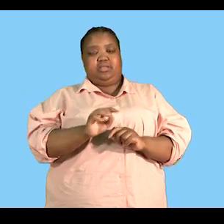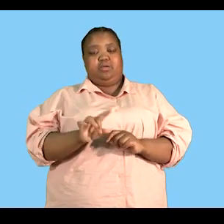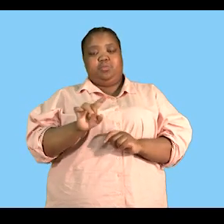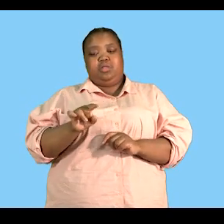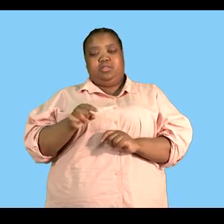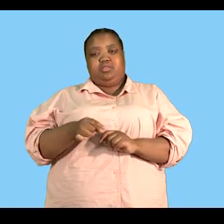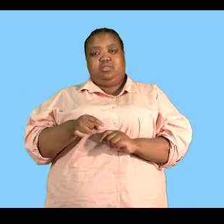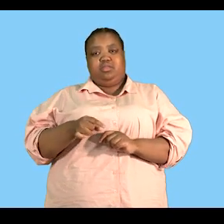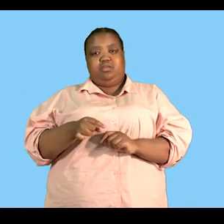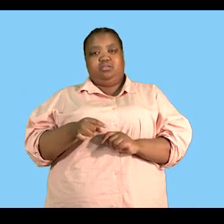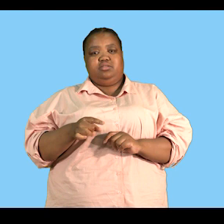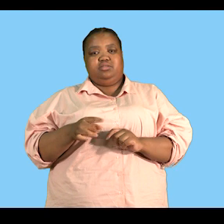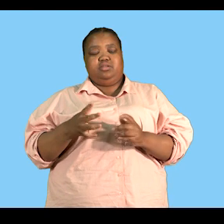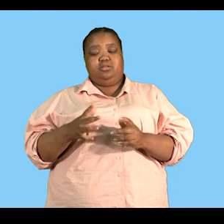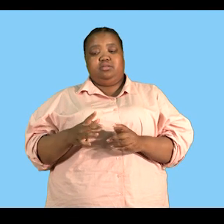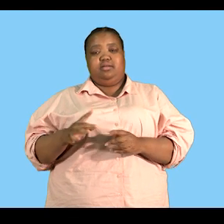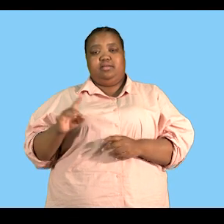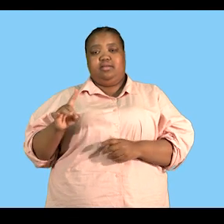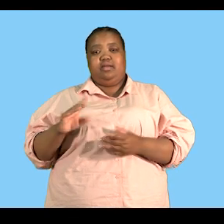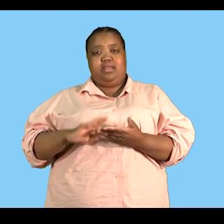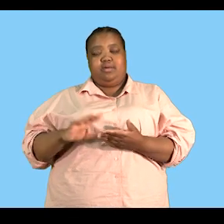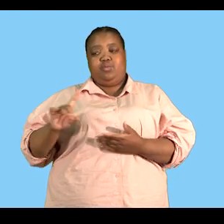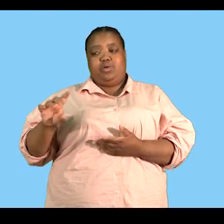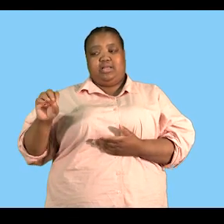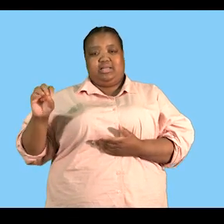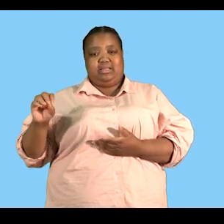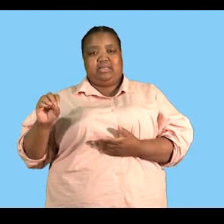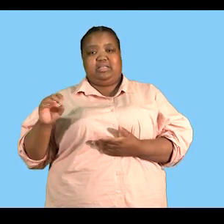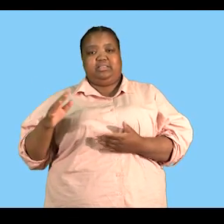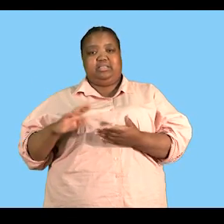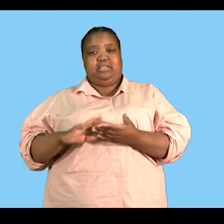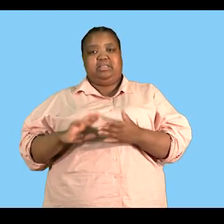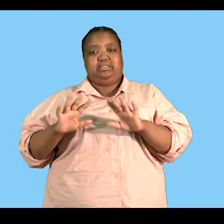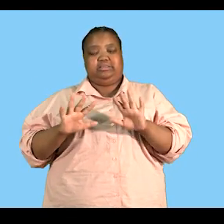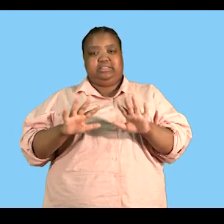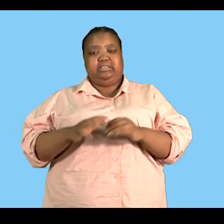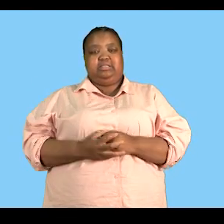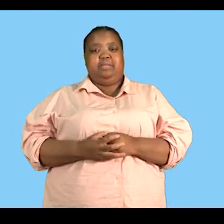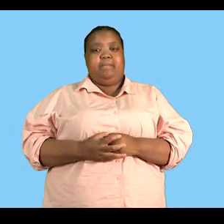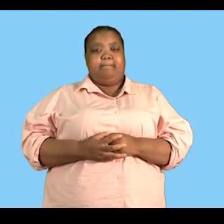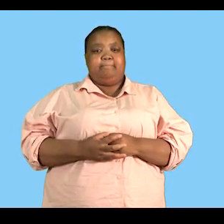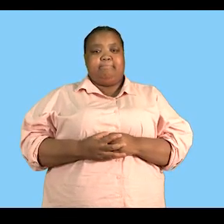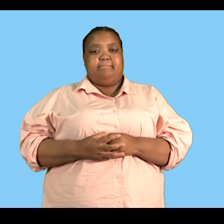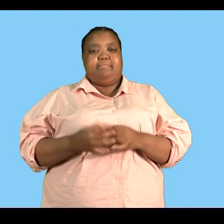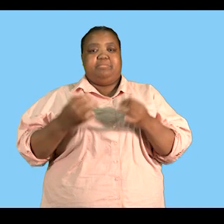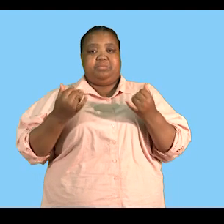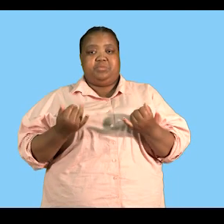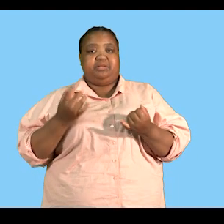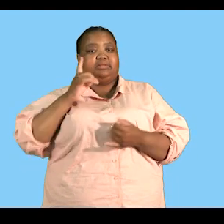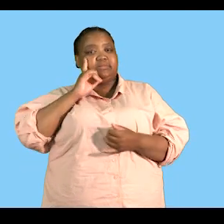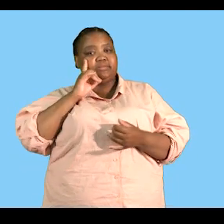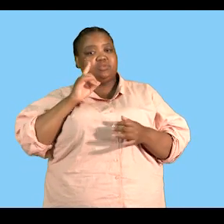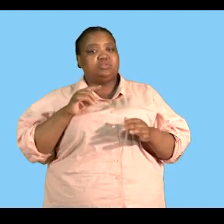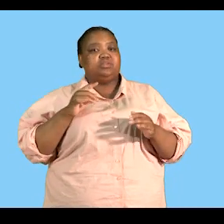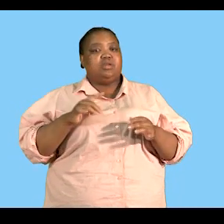1,000 and 100 and then 10. So we can see that we